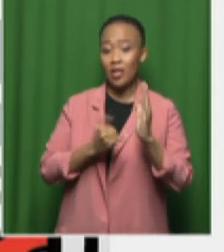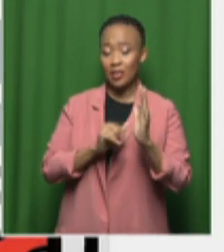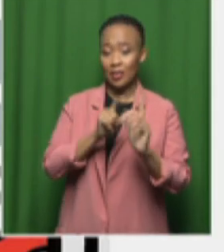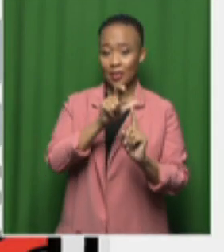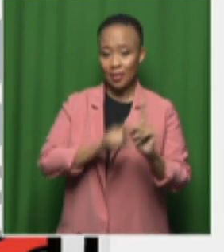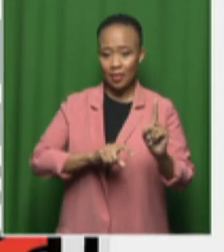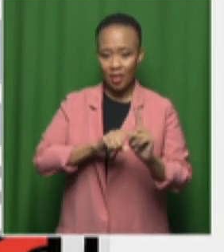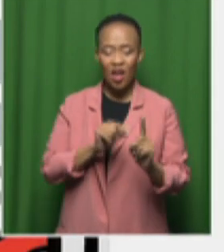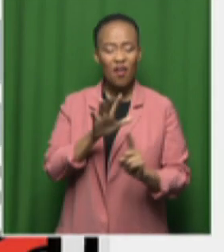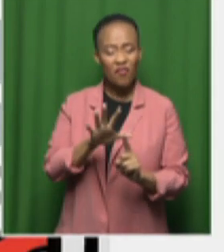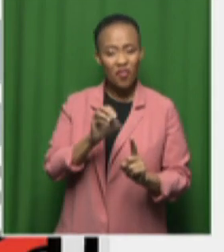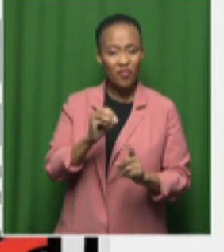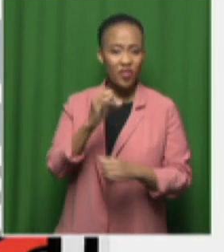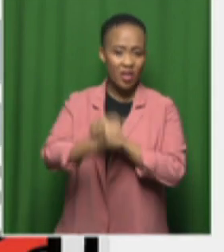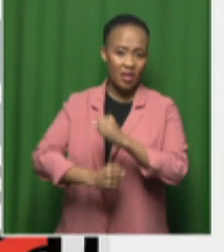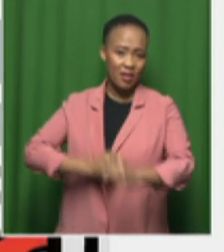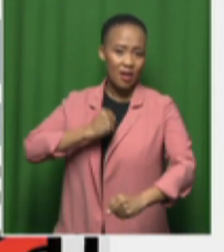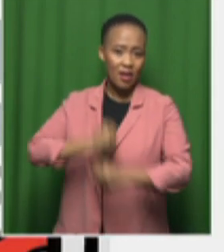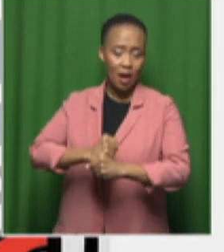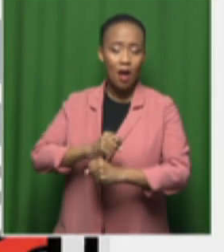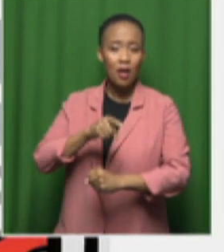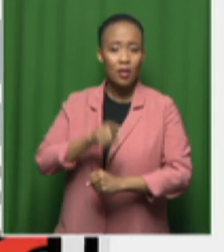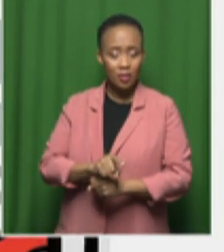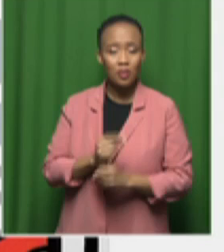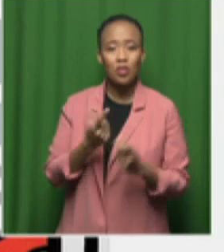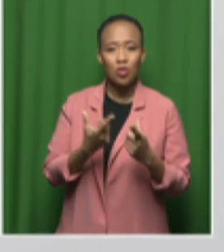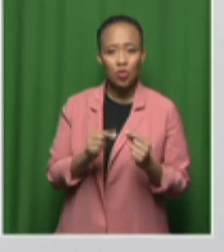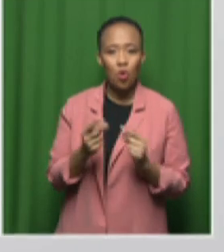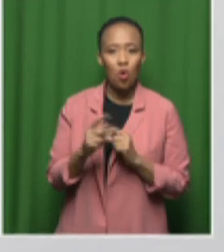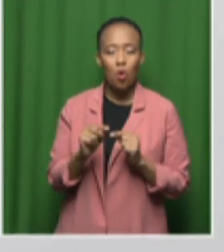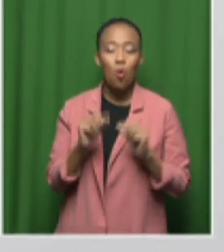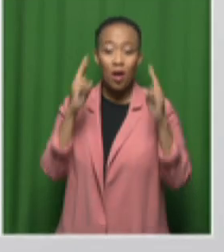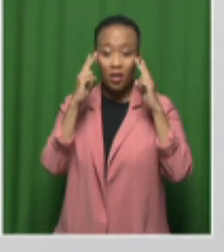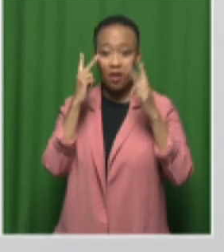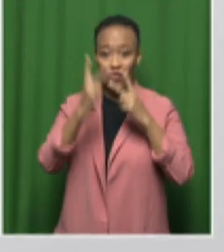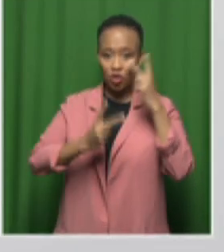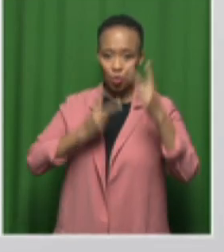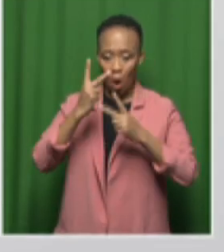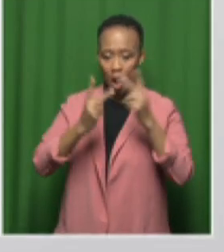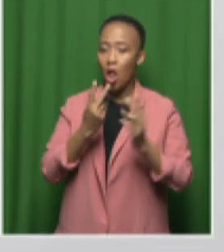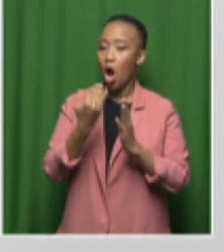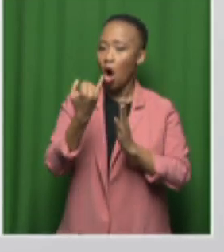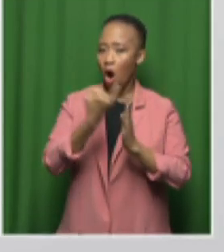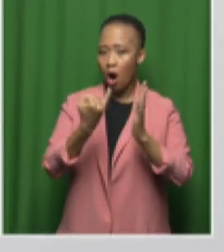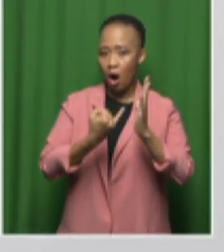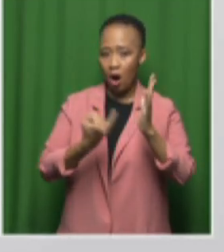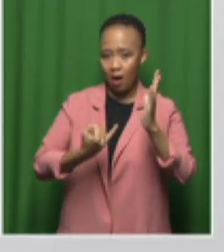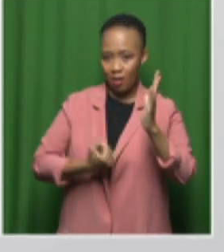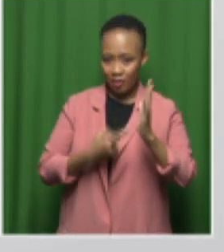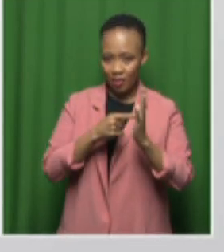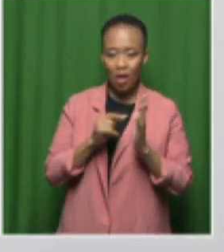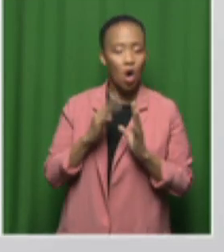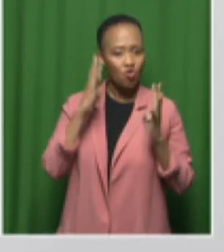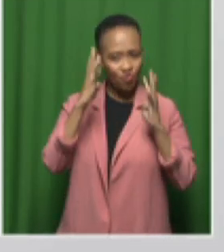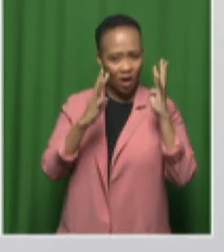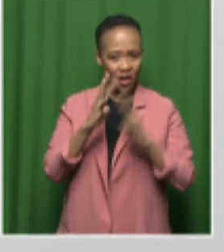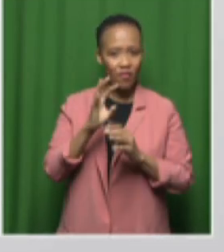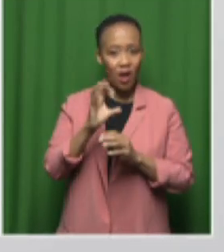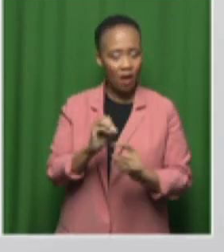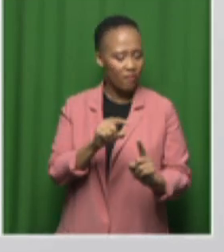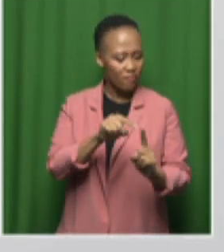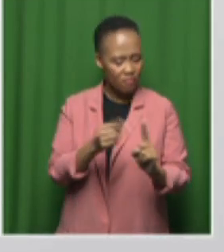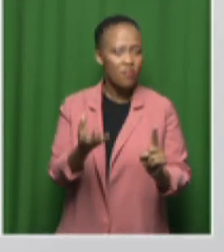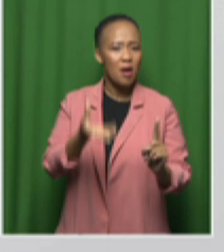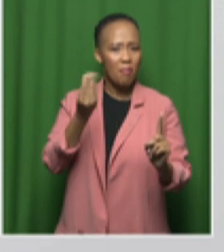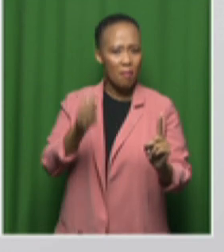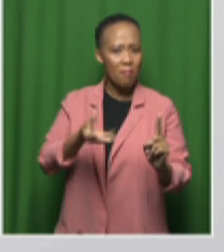years of the world-renowned visual artist's works and highlights her creative evolution and the global acclaim she has received.